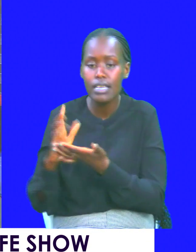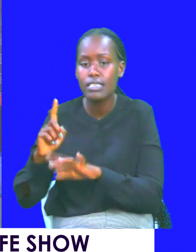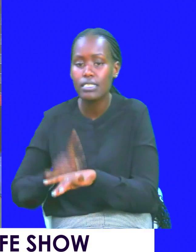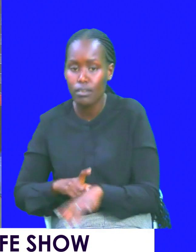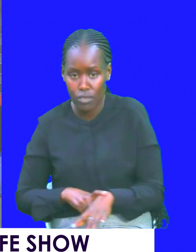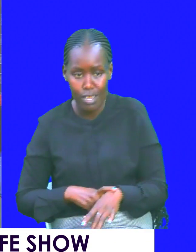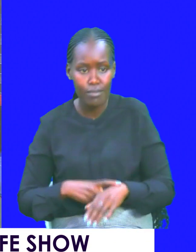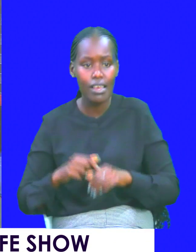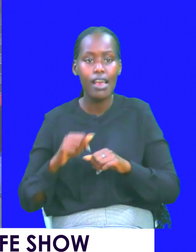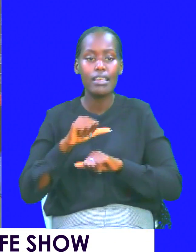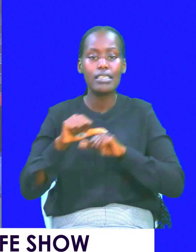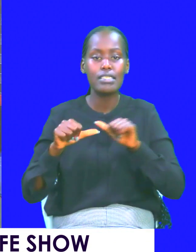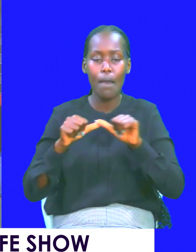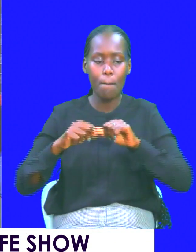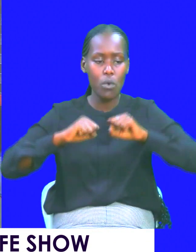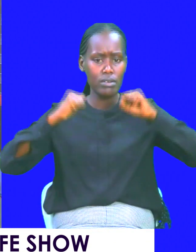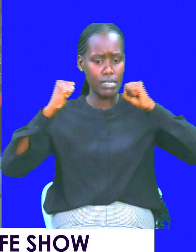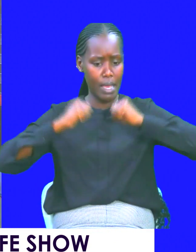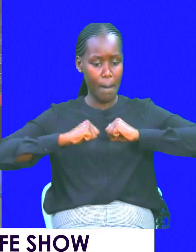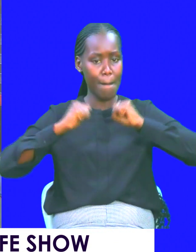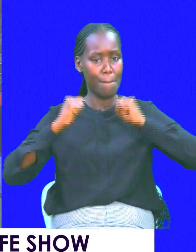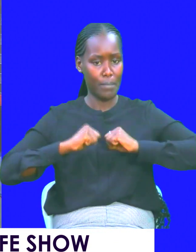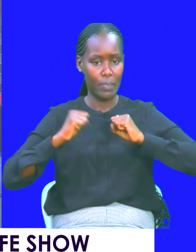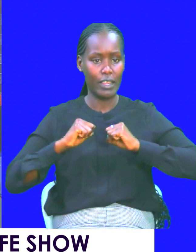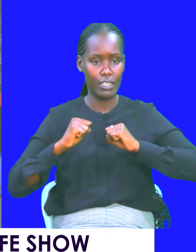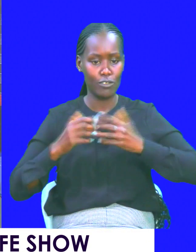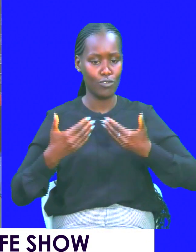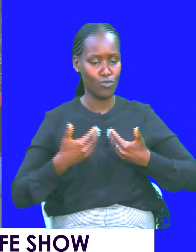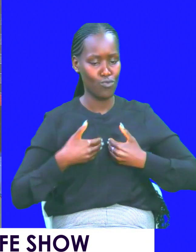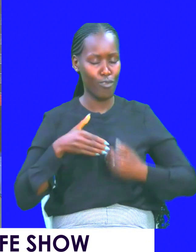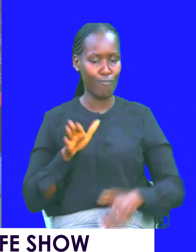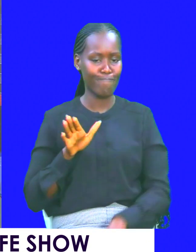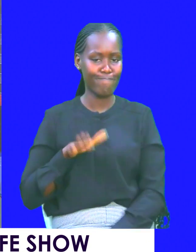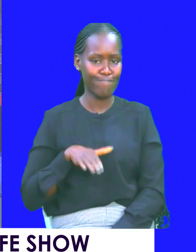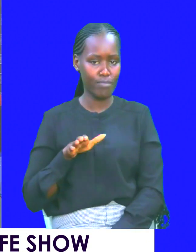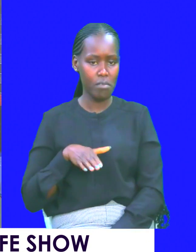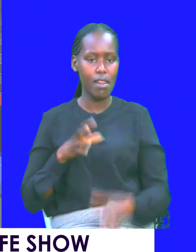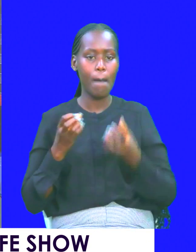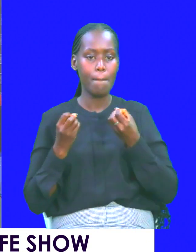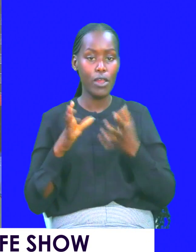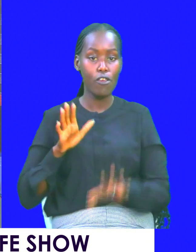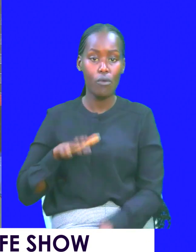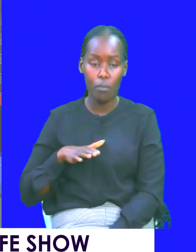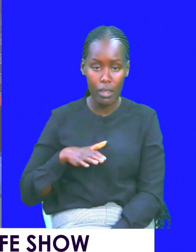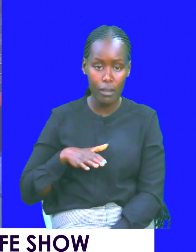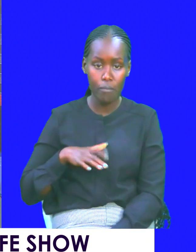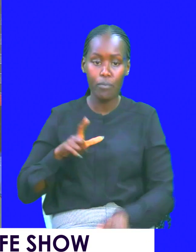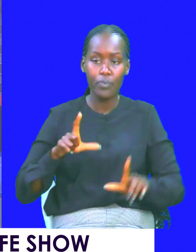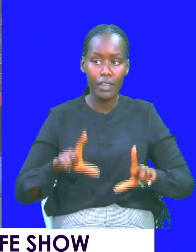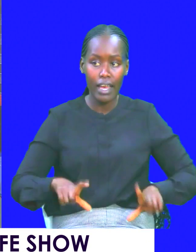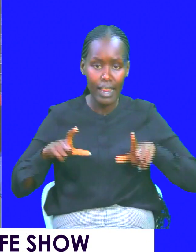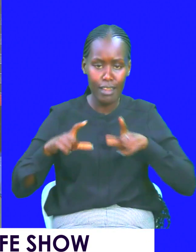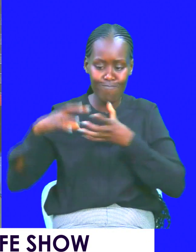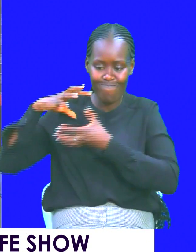their ability to retain women. Shocking. Therein lies